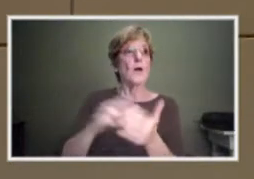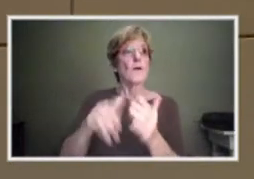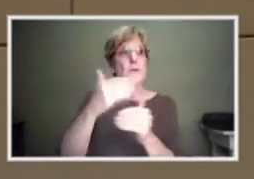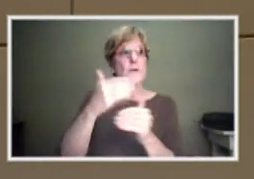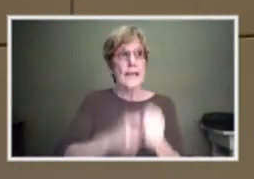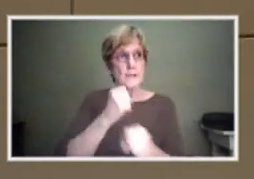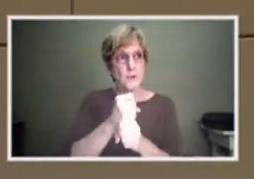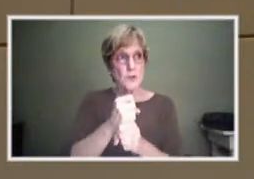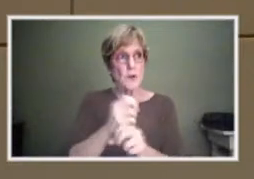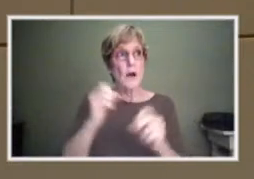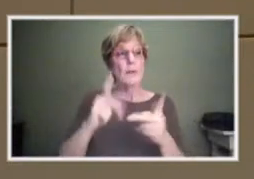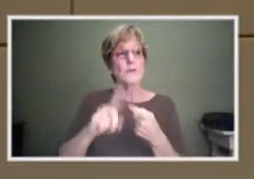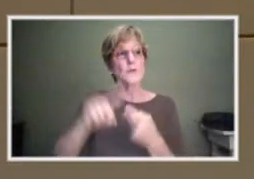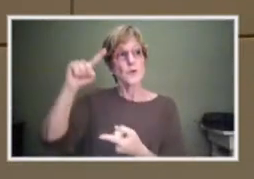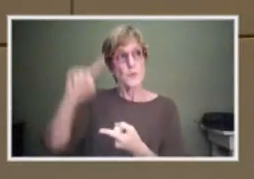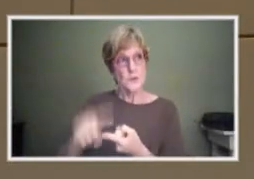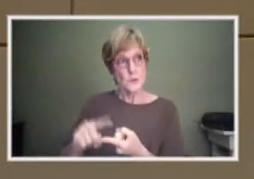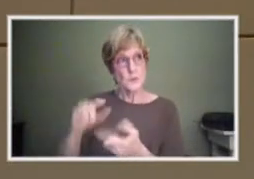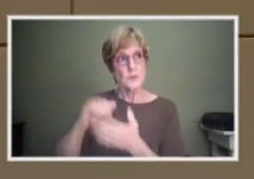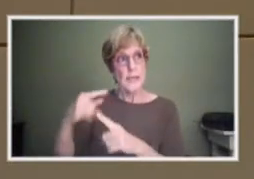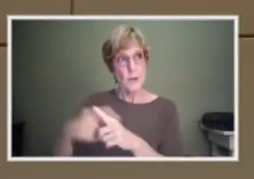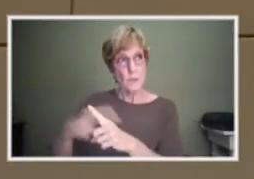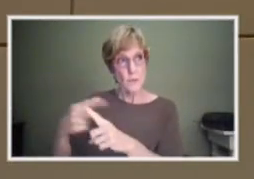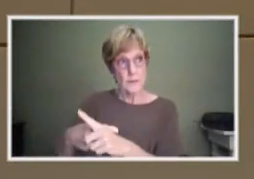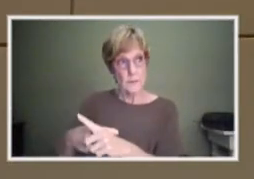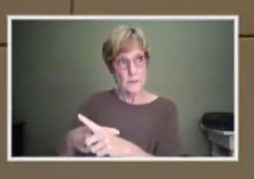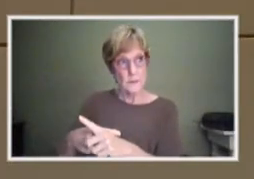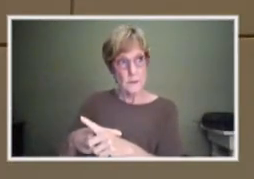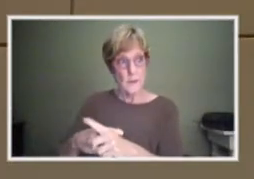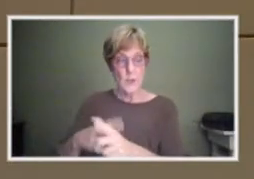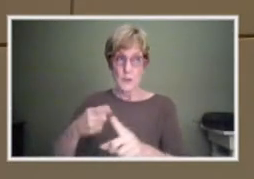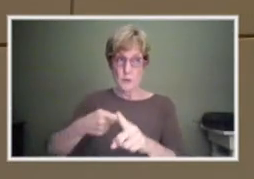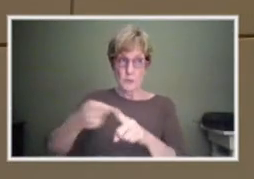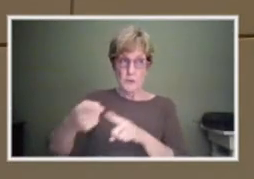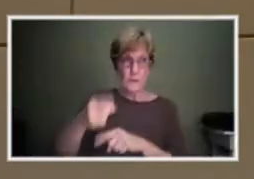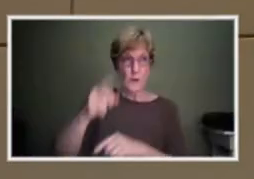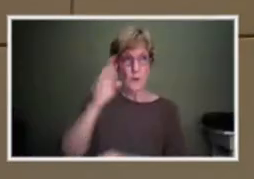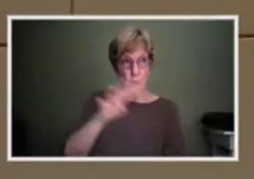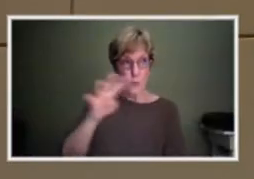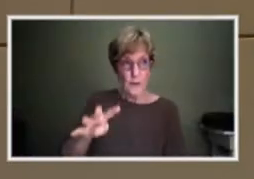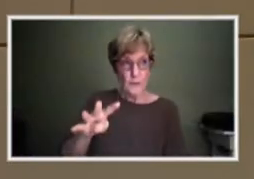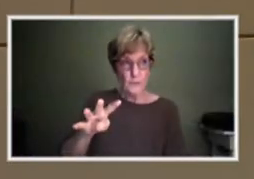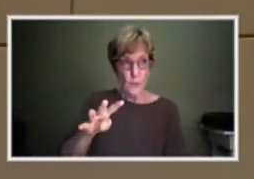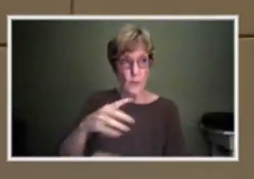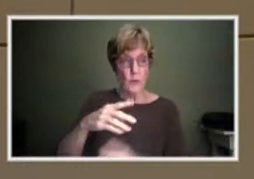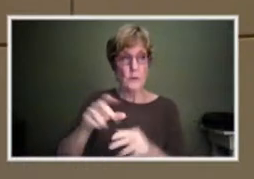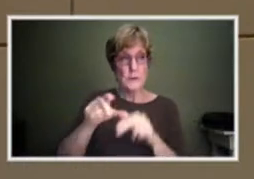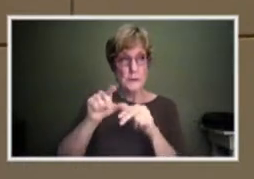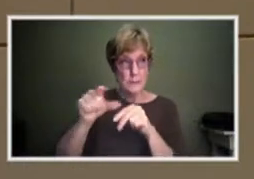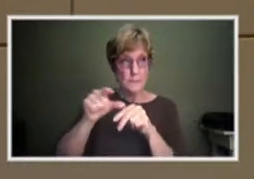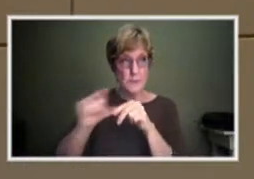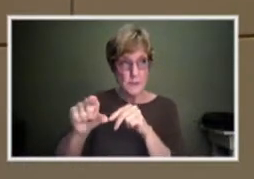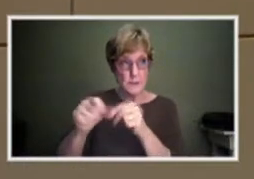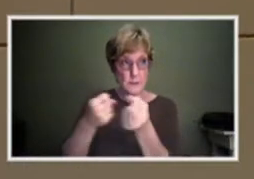to reduce those rents. But if we're talking about specifically 44 subsidies and we're